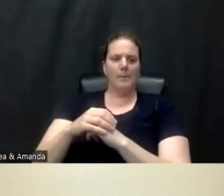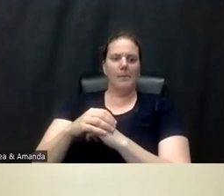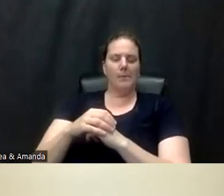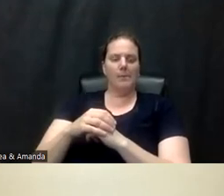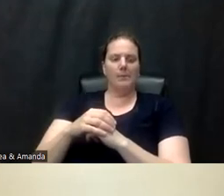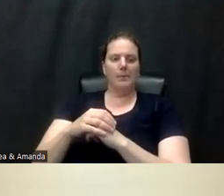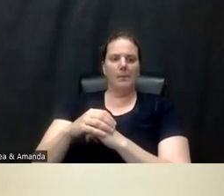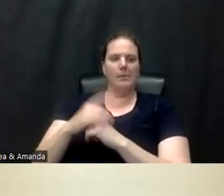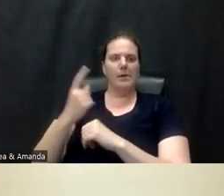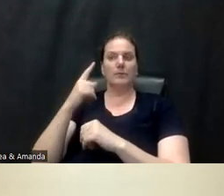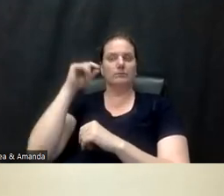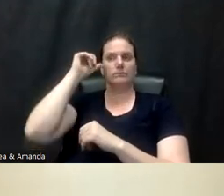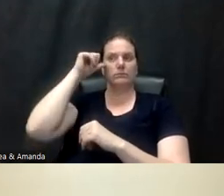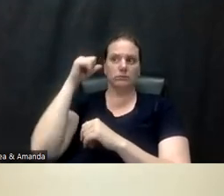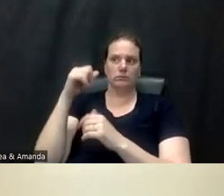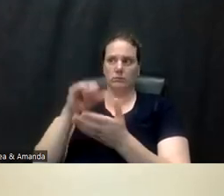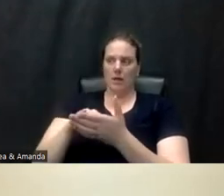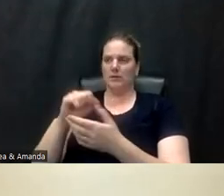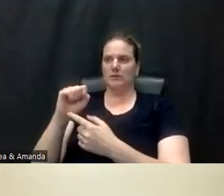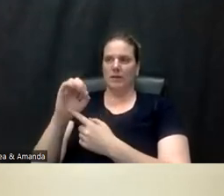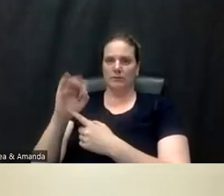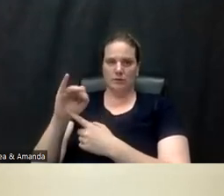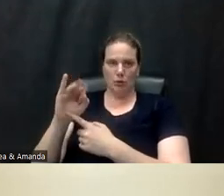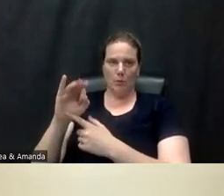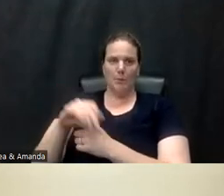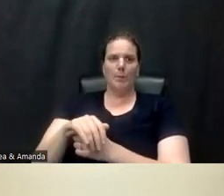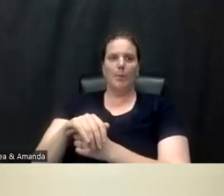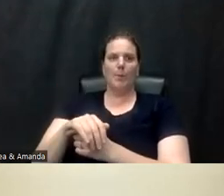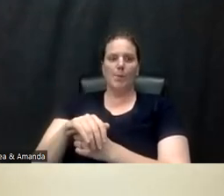Something that stuck out to me, San Francisco